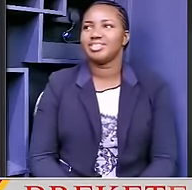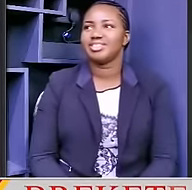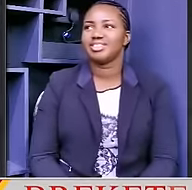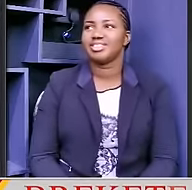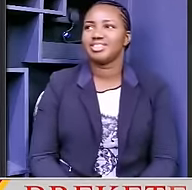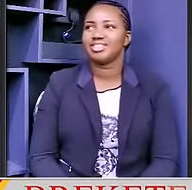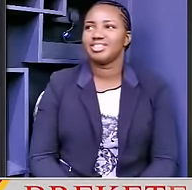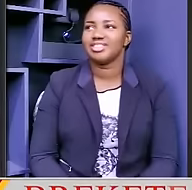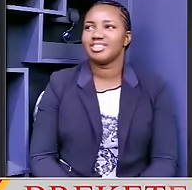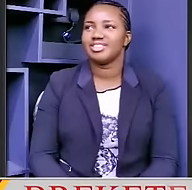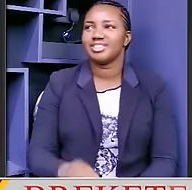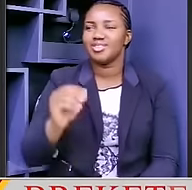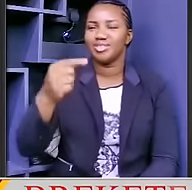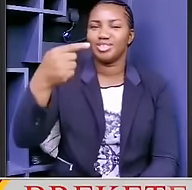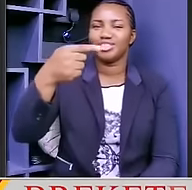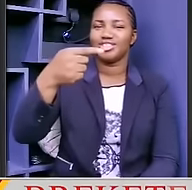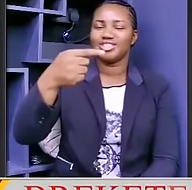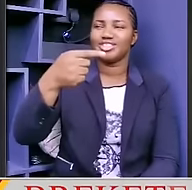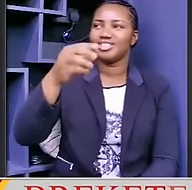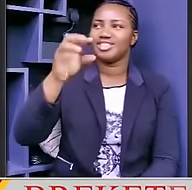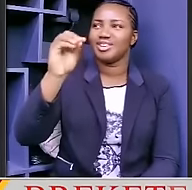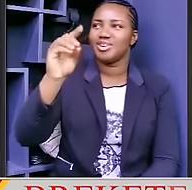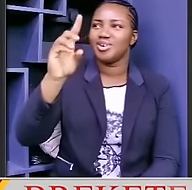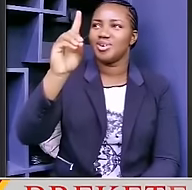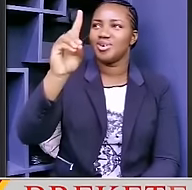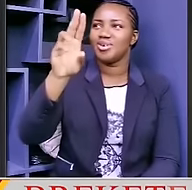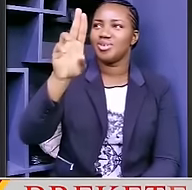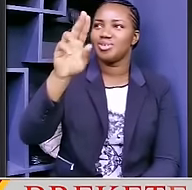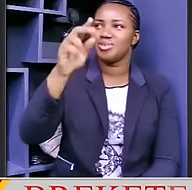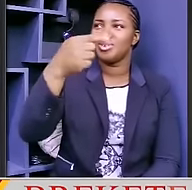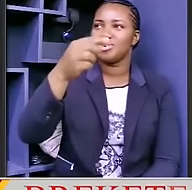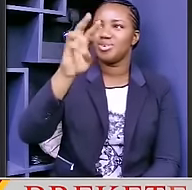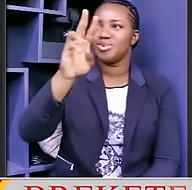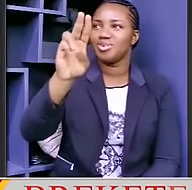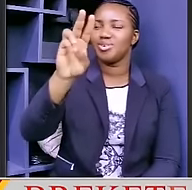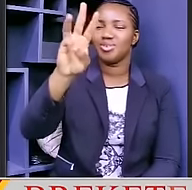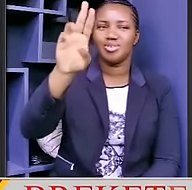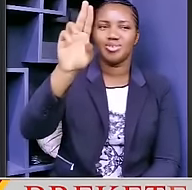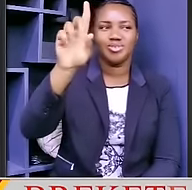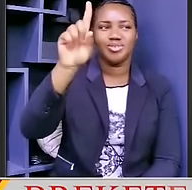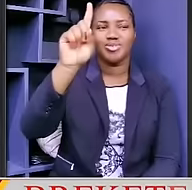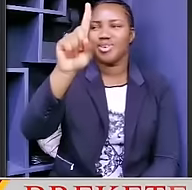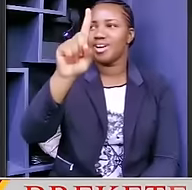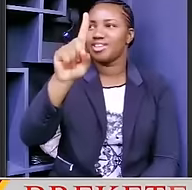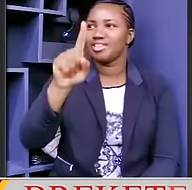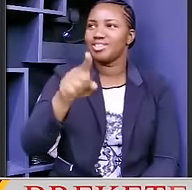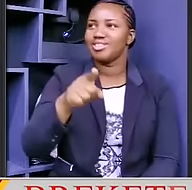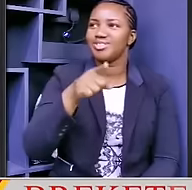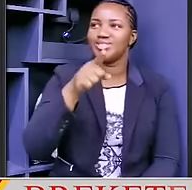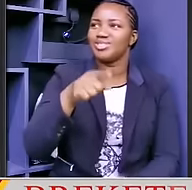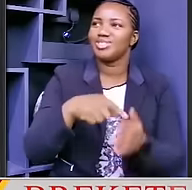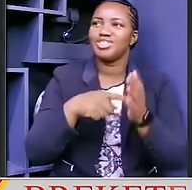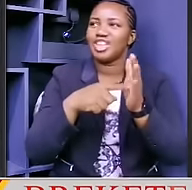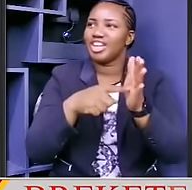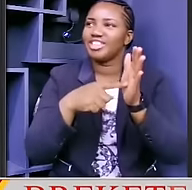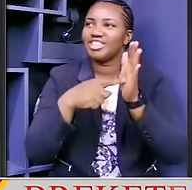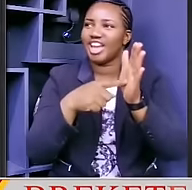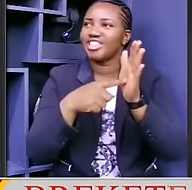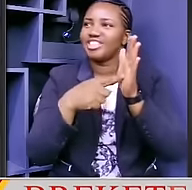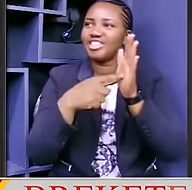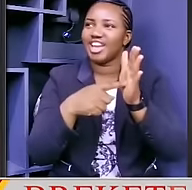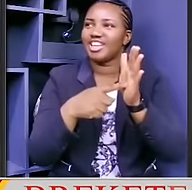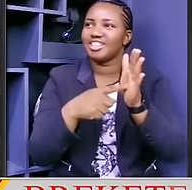OG, Odogu one, the chief himself. Chai, you dey chime, you dey